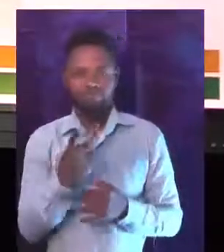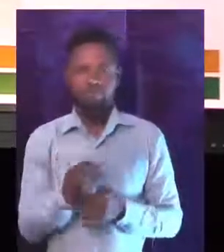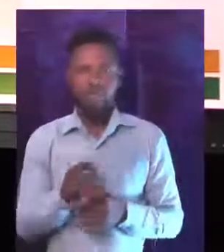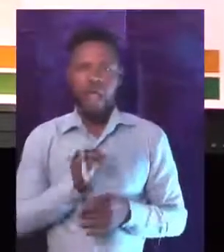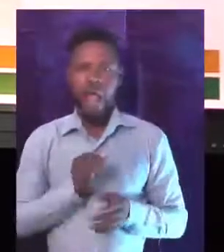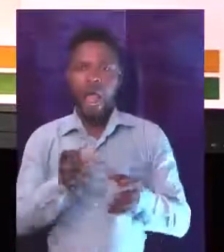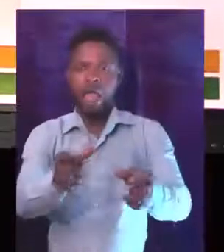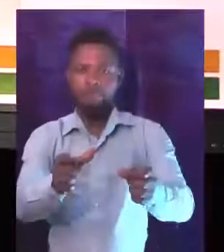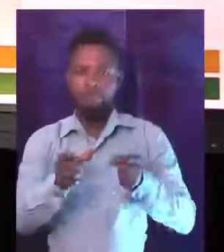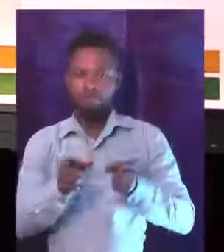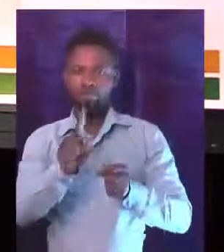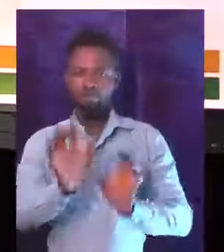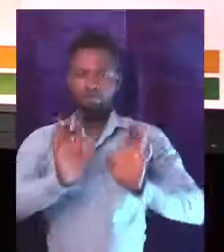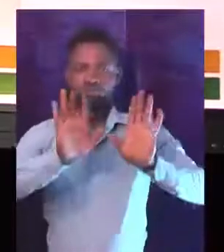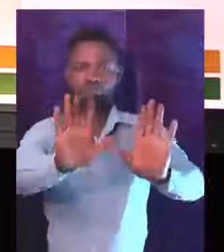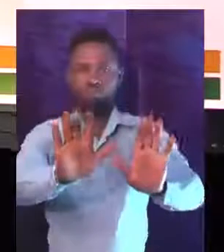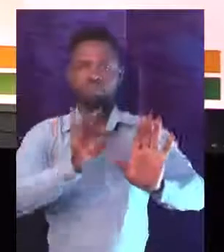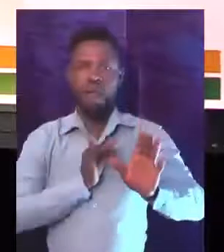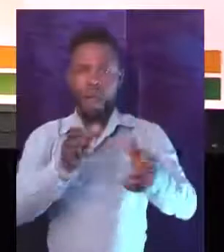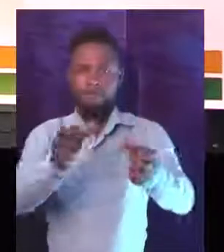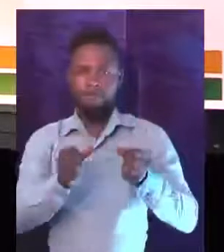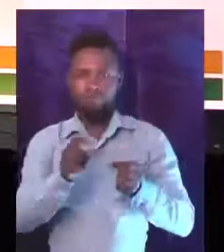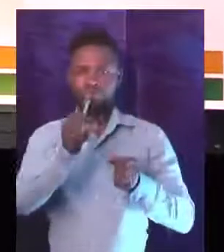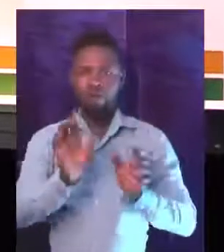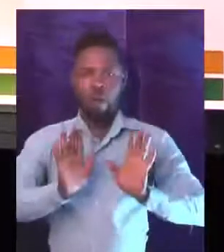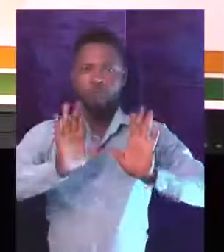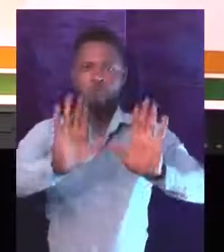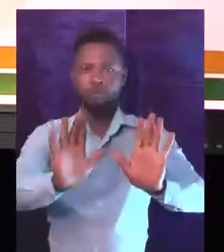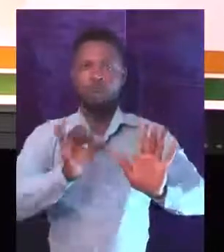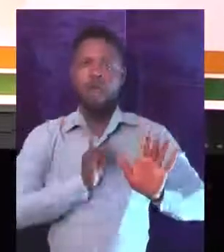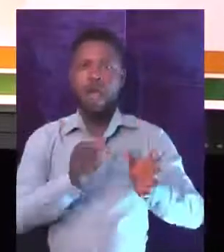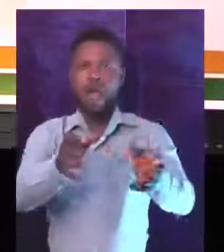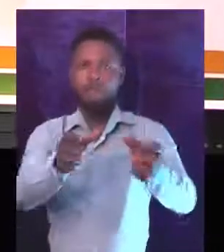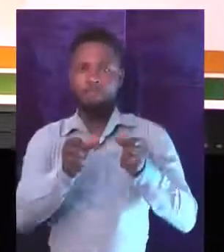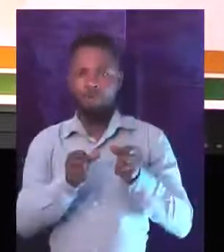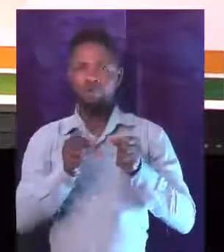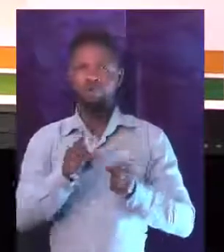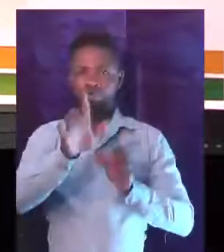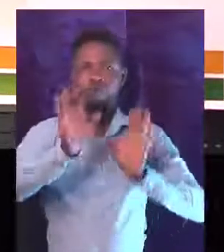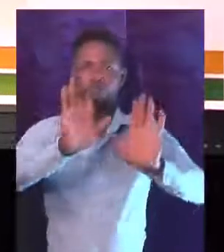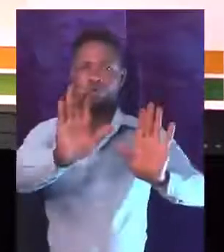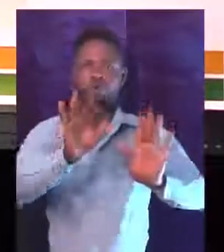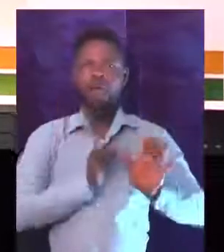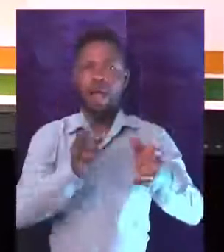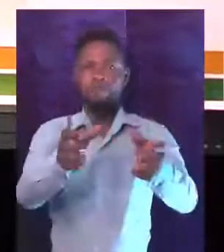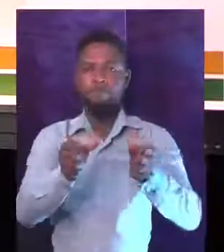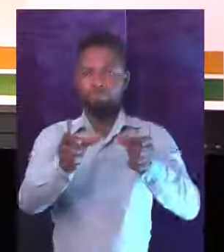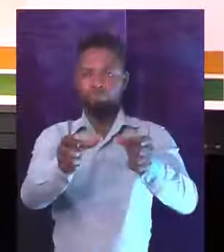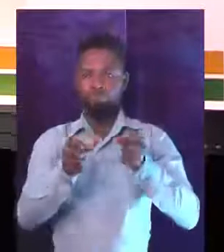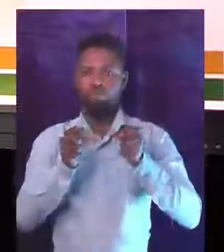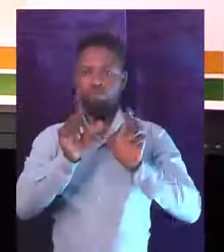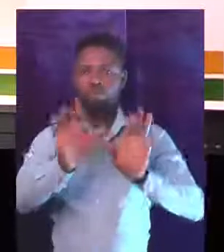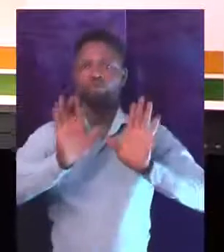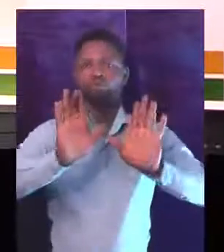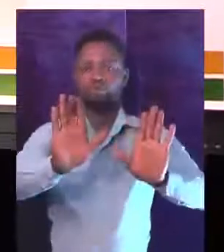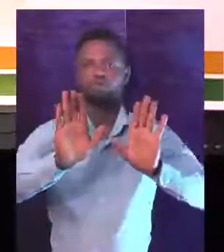that. I pull, you push. I pull, you push. I pull, you push. I pull, pull,